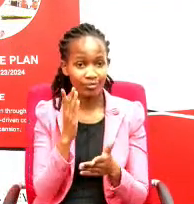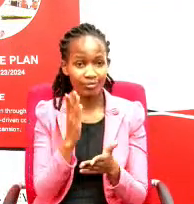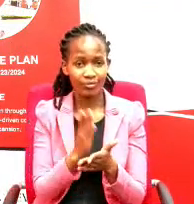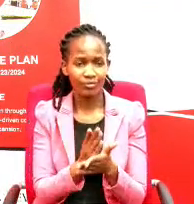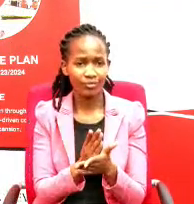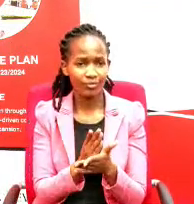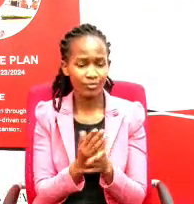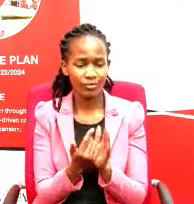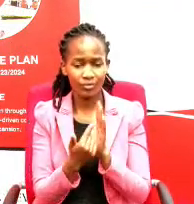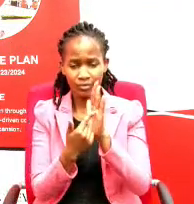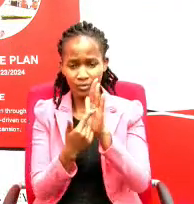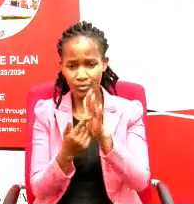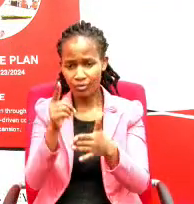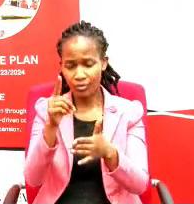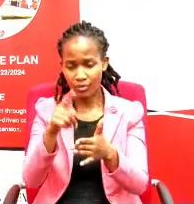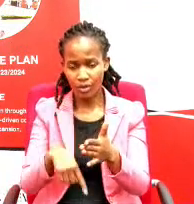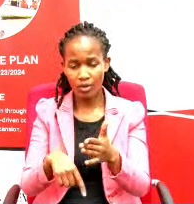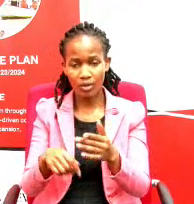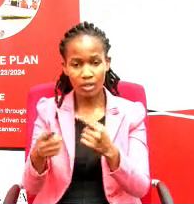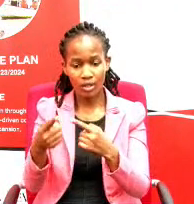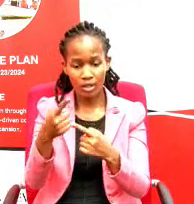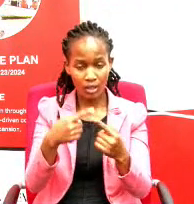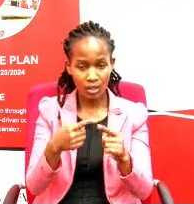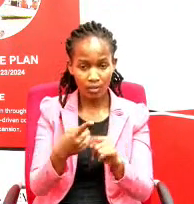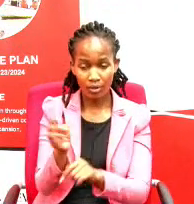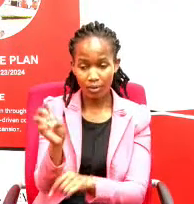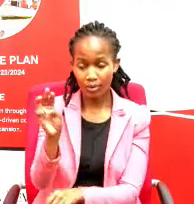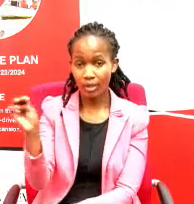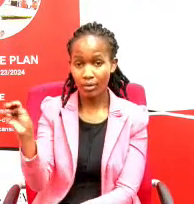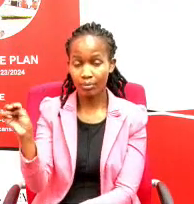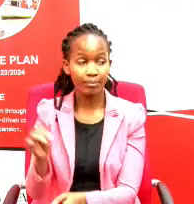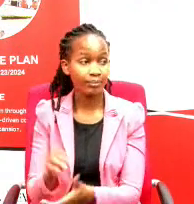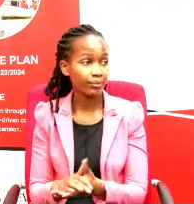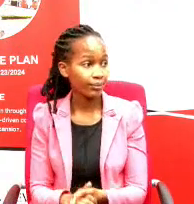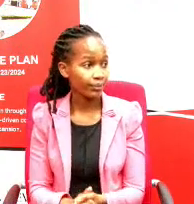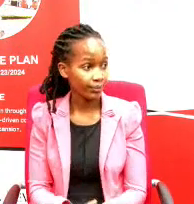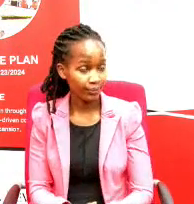a reflection of what came from them.